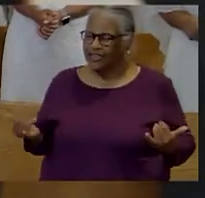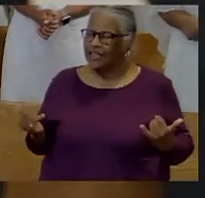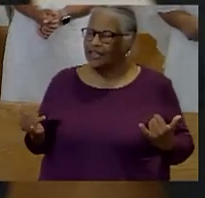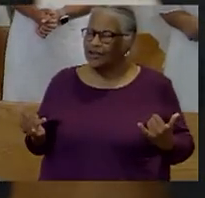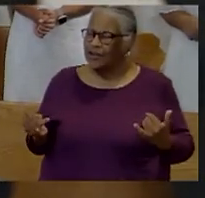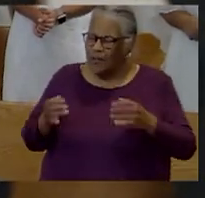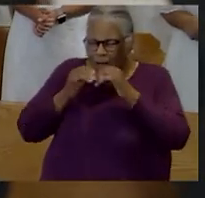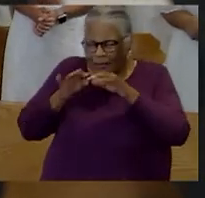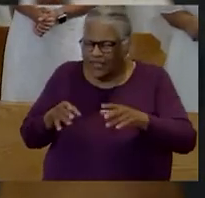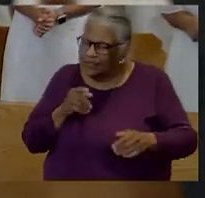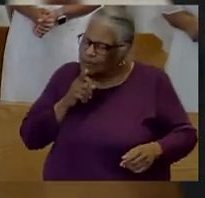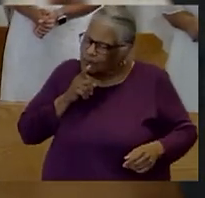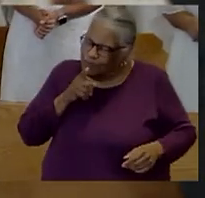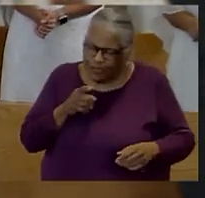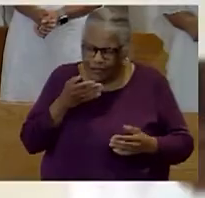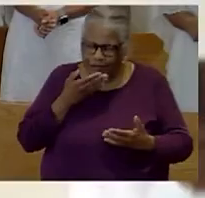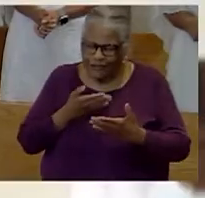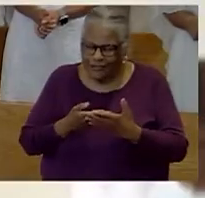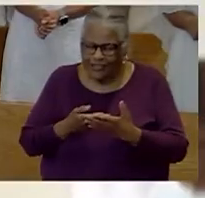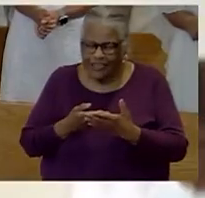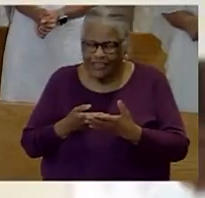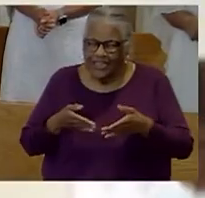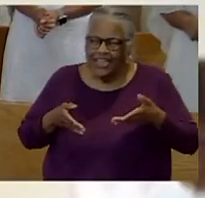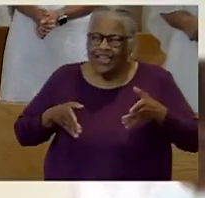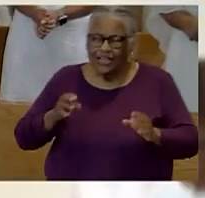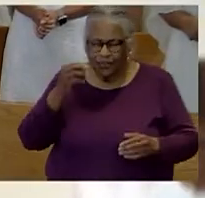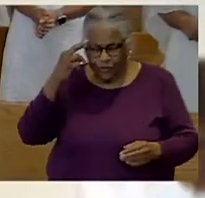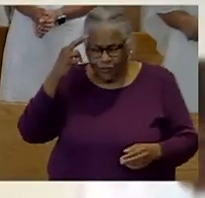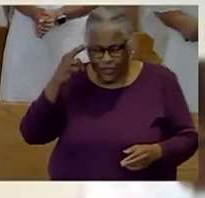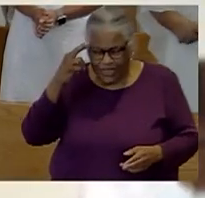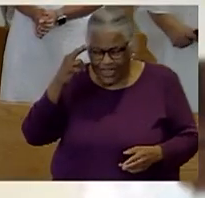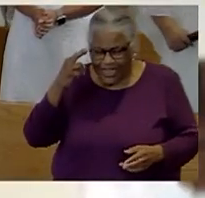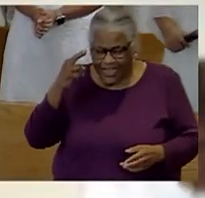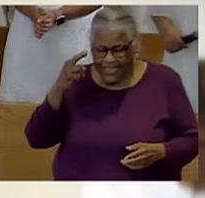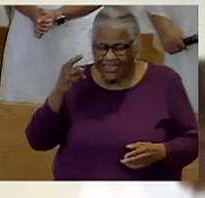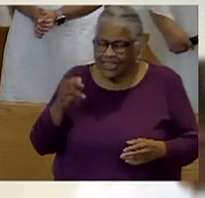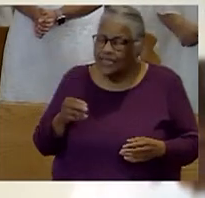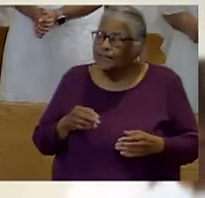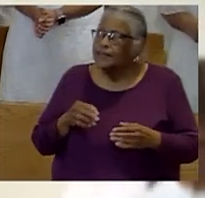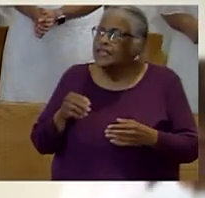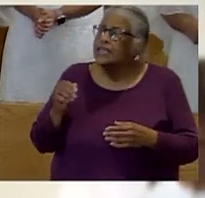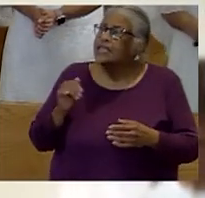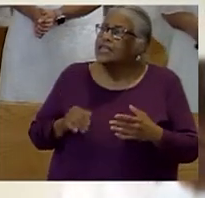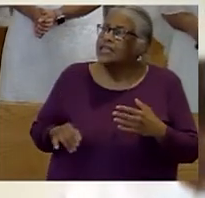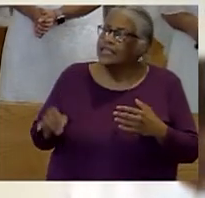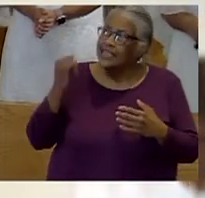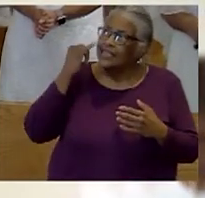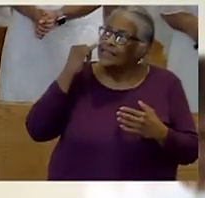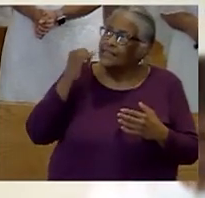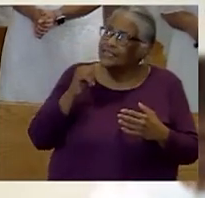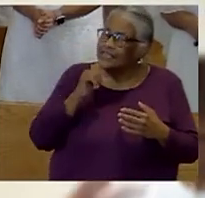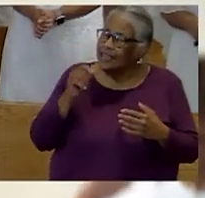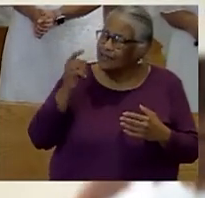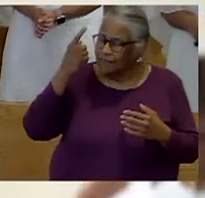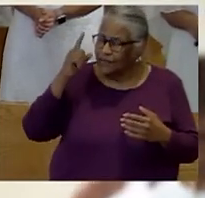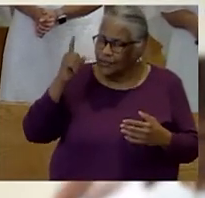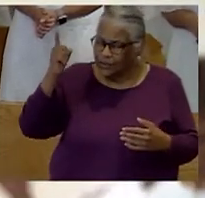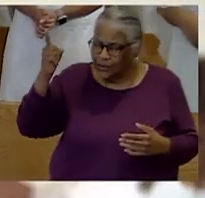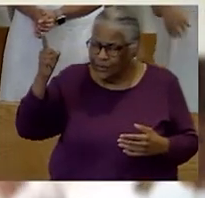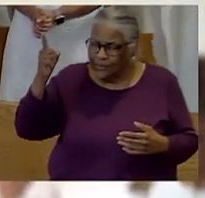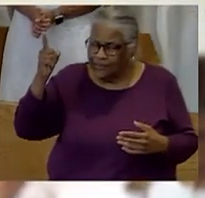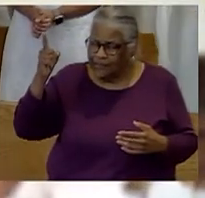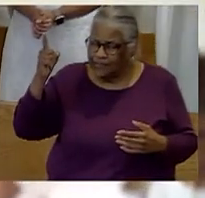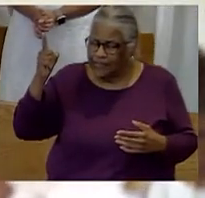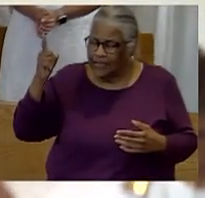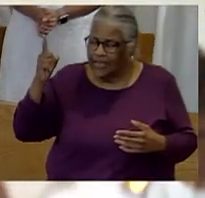real good and let them realize deep down within their spirit, if it had not been for the Lord